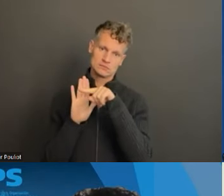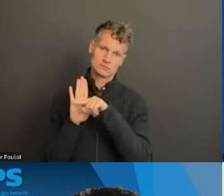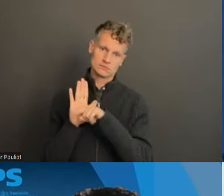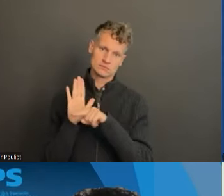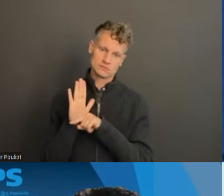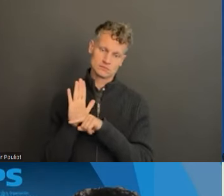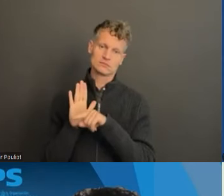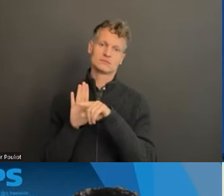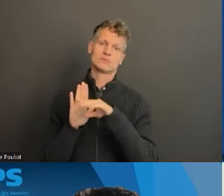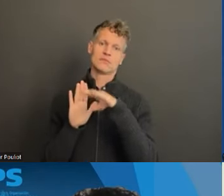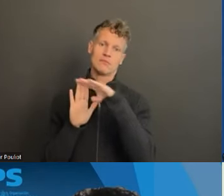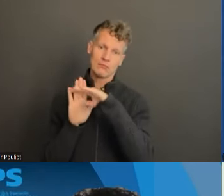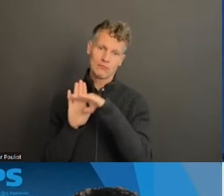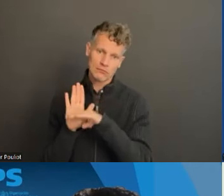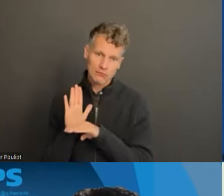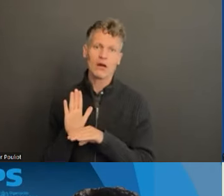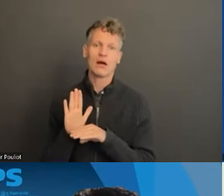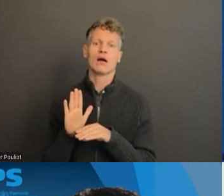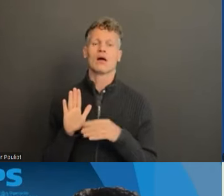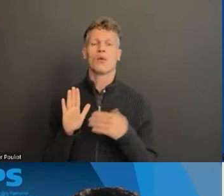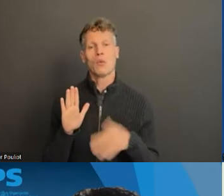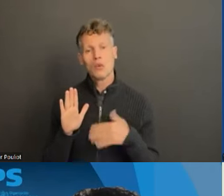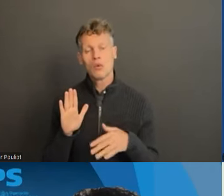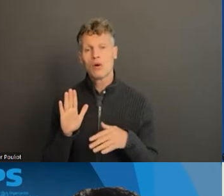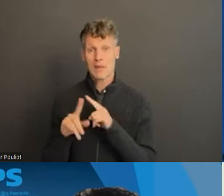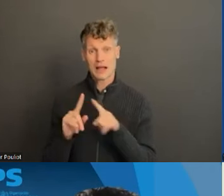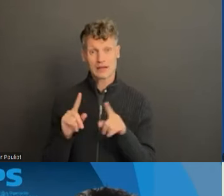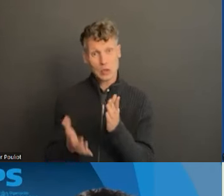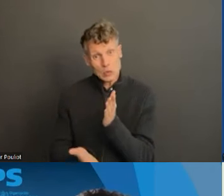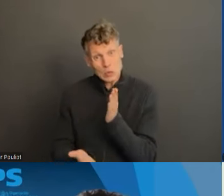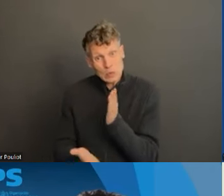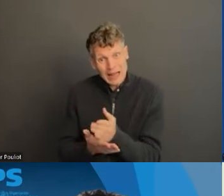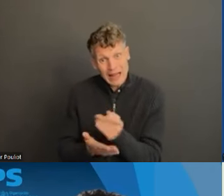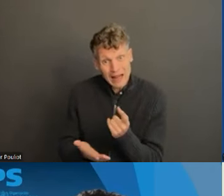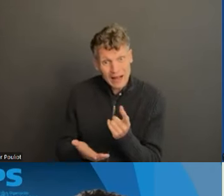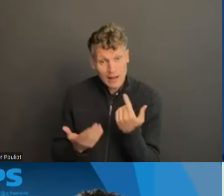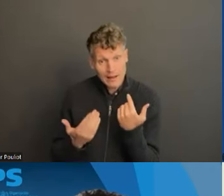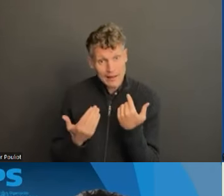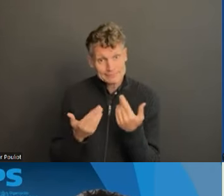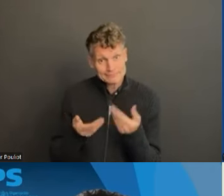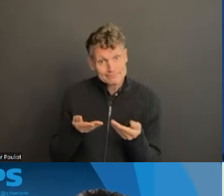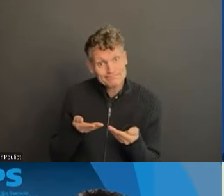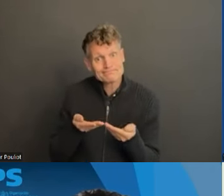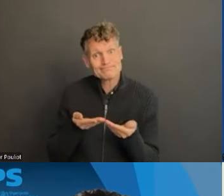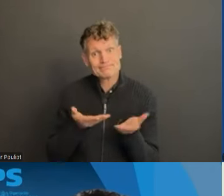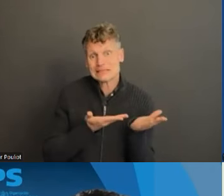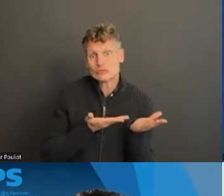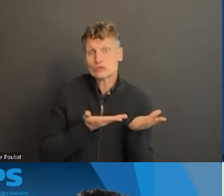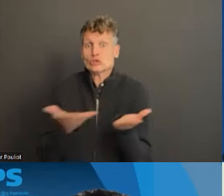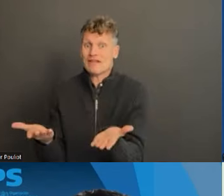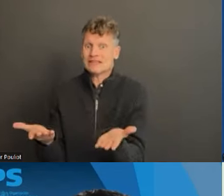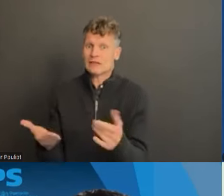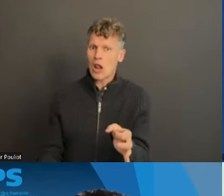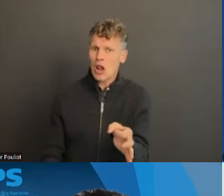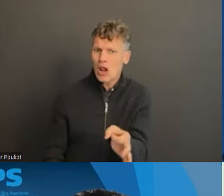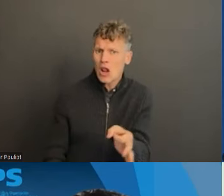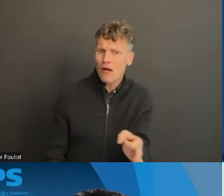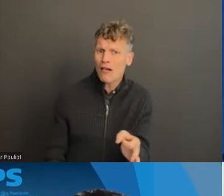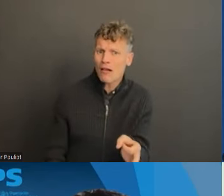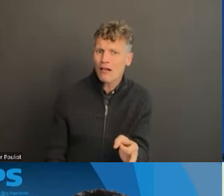the reality, those interventions are implemented at the local level. So without